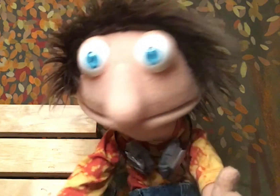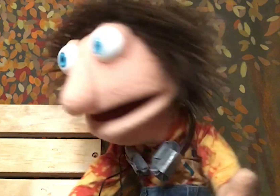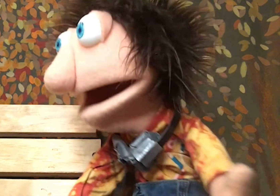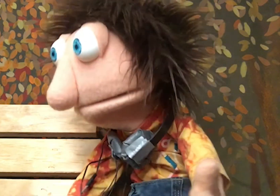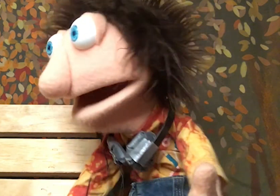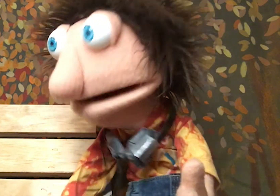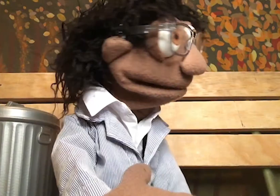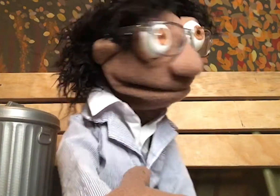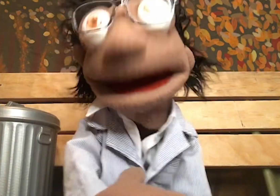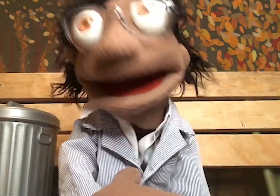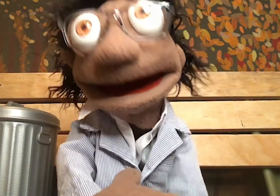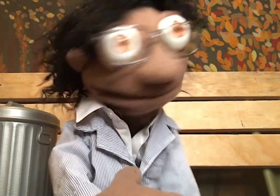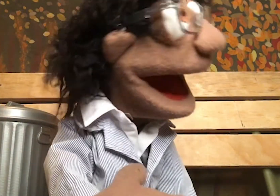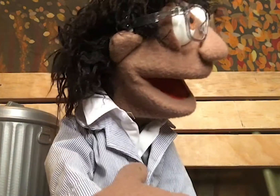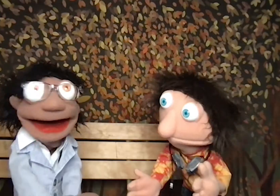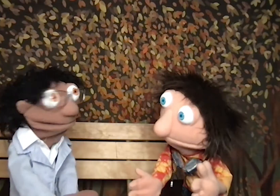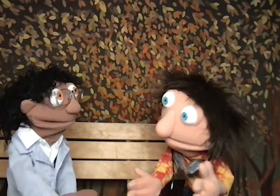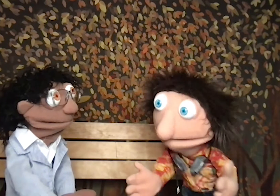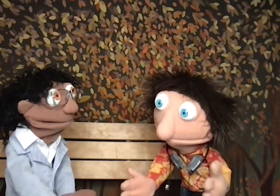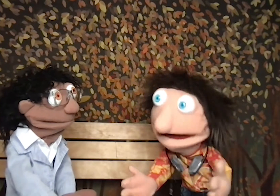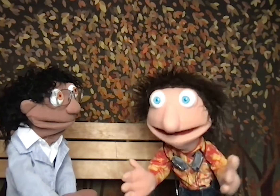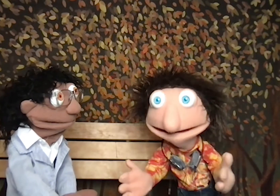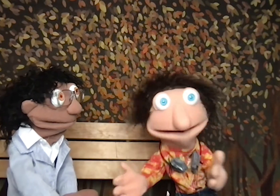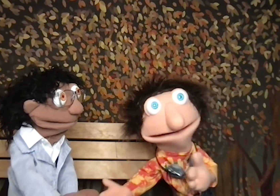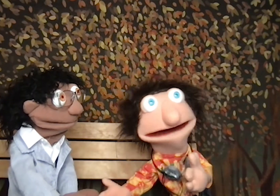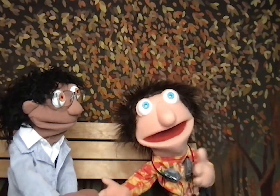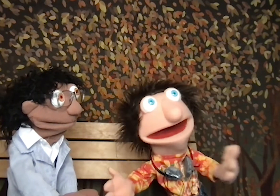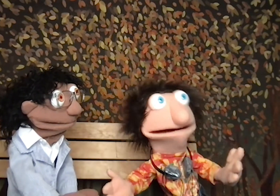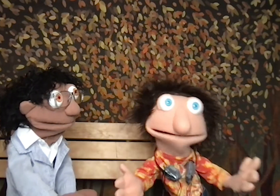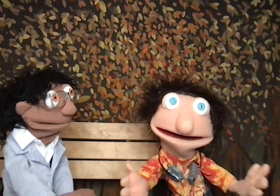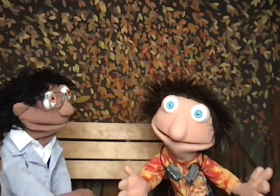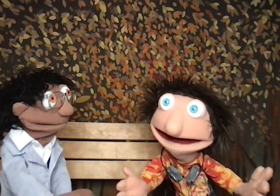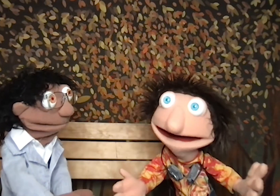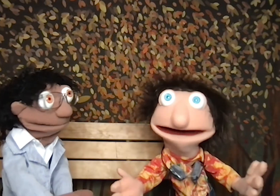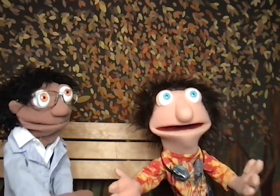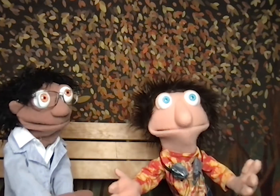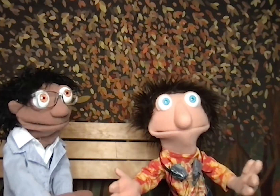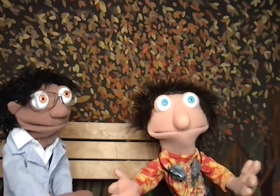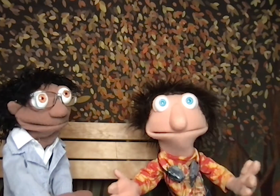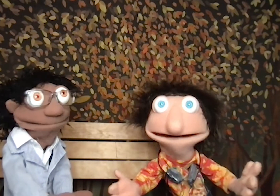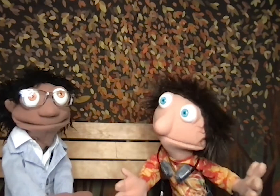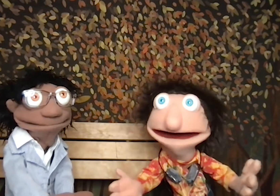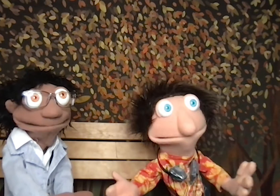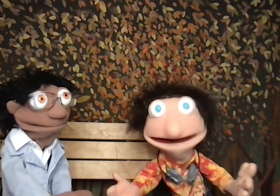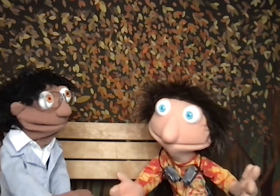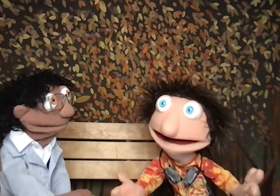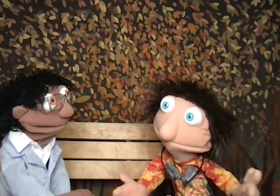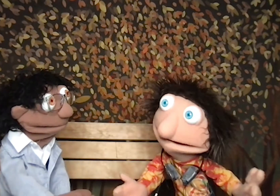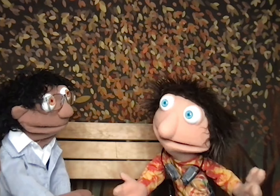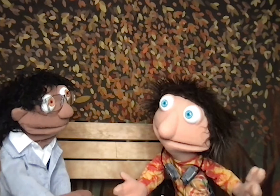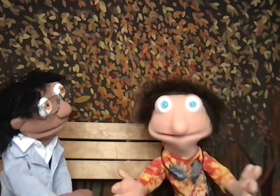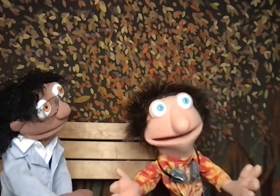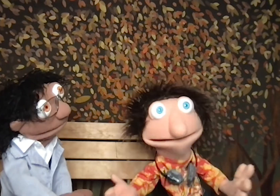tell you about the zoo's guard dog. The what? Who? It's the story of cell phone and the guard dog. This is no regular